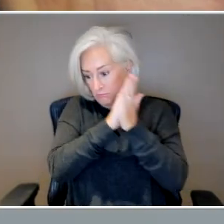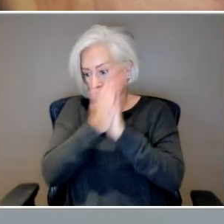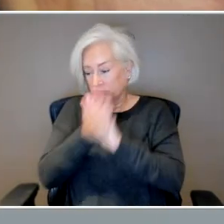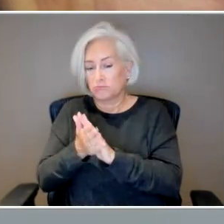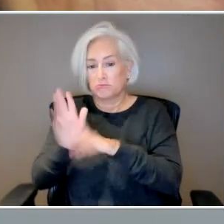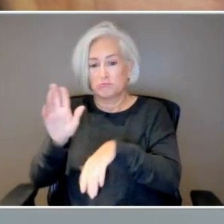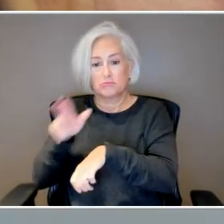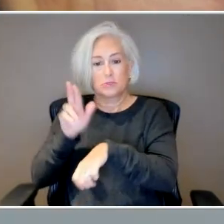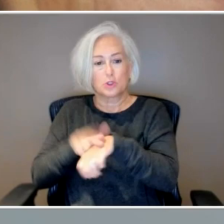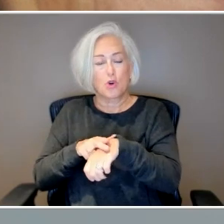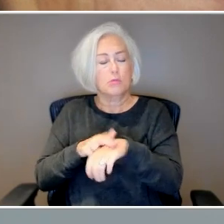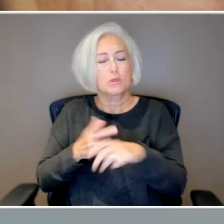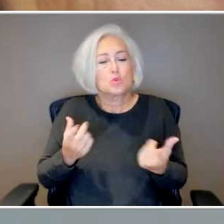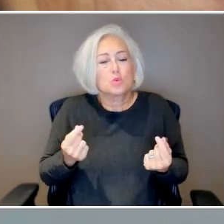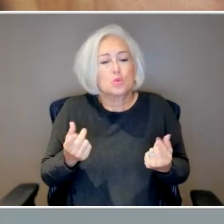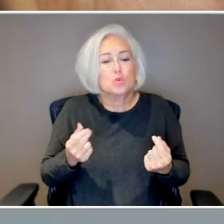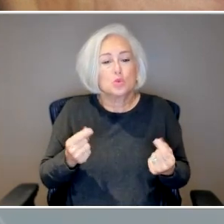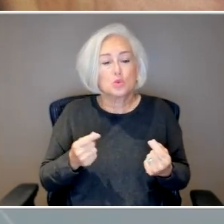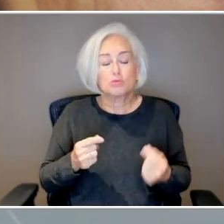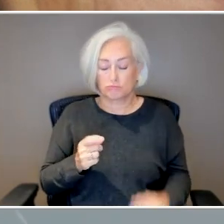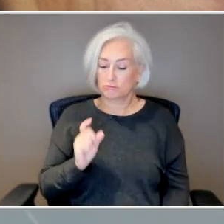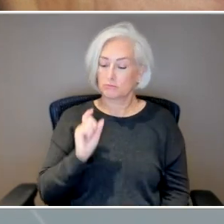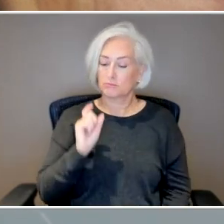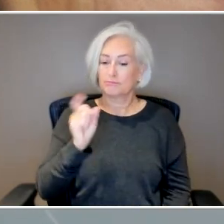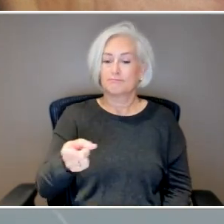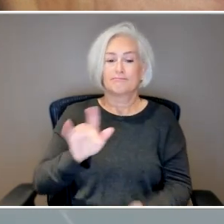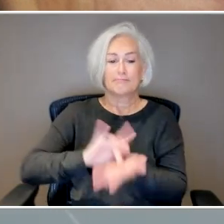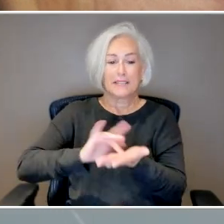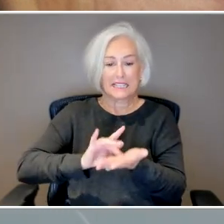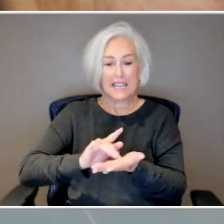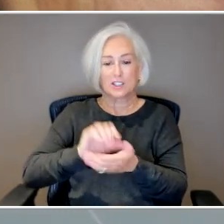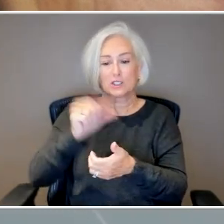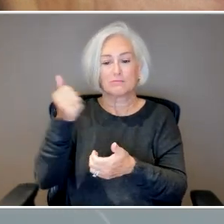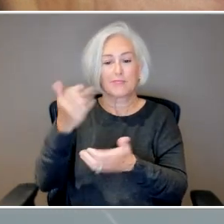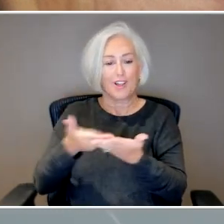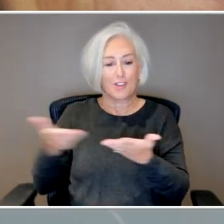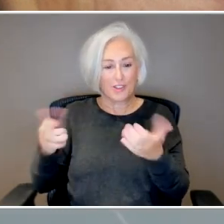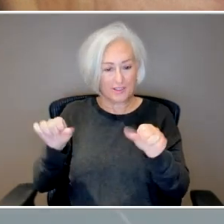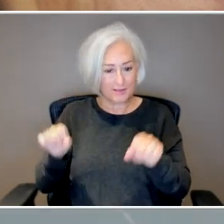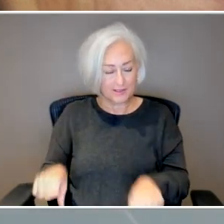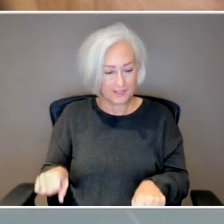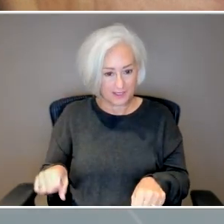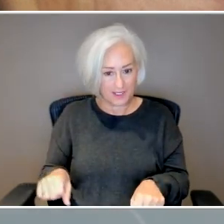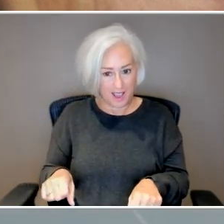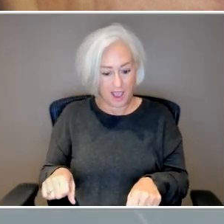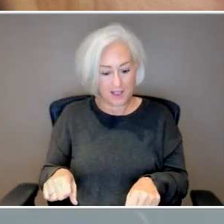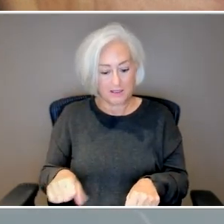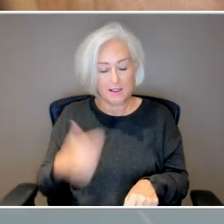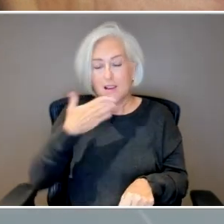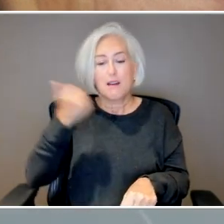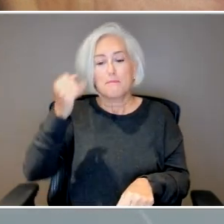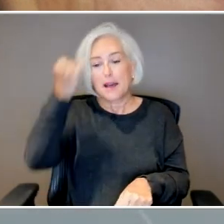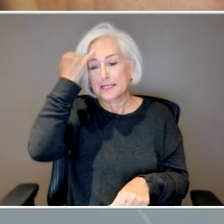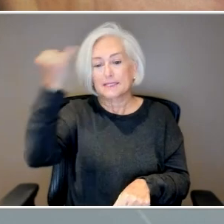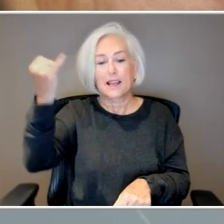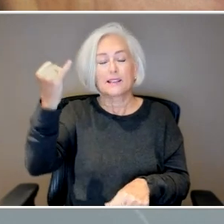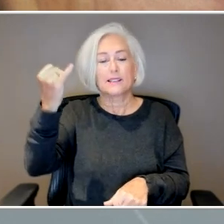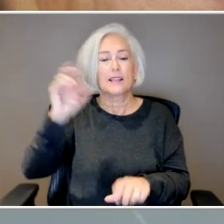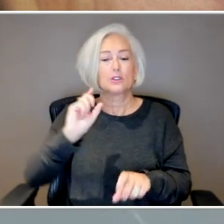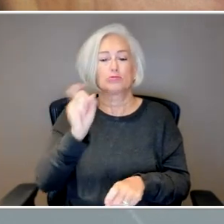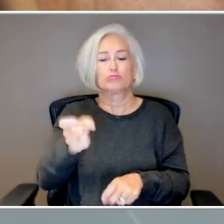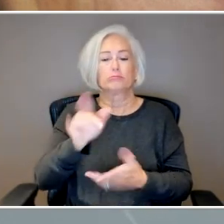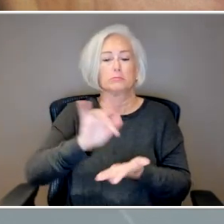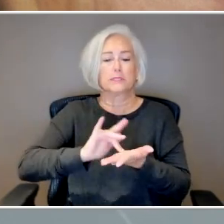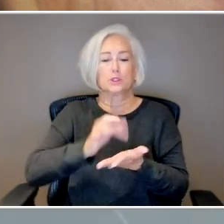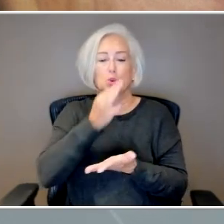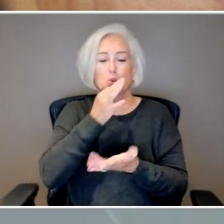with, including medications. So now it is a key to start patients on treatment as early as possible. So we have a lot of medications that I say